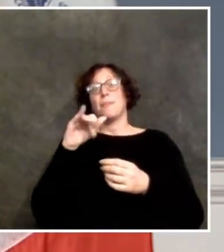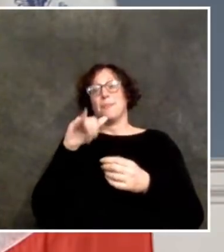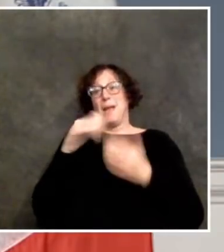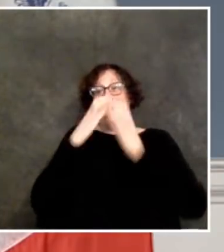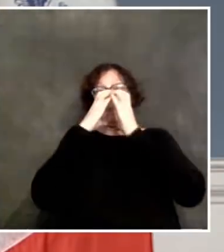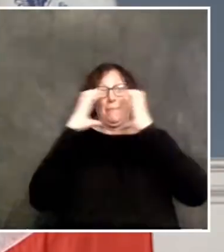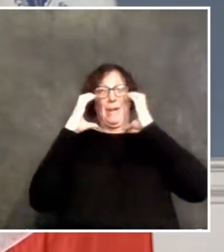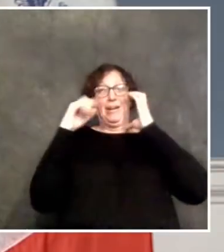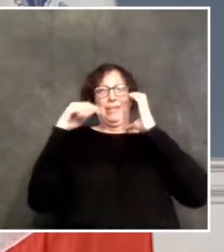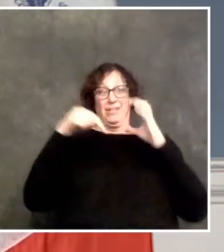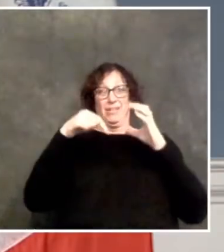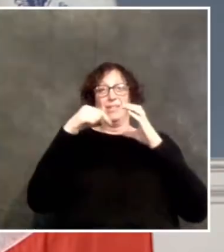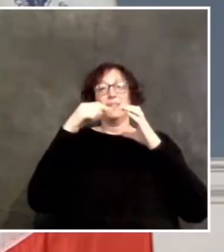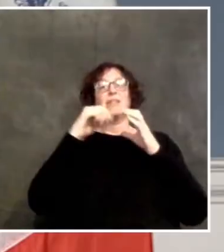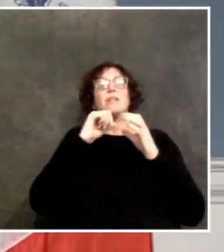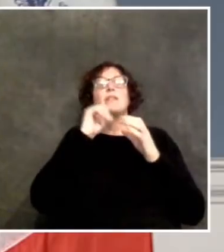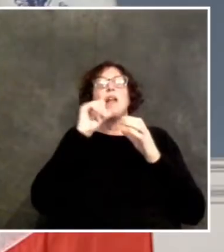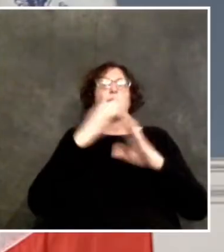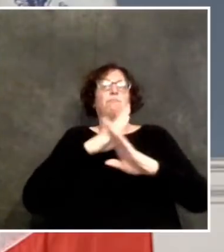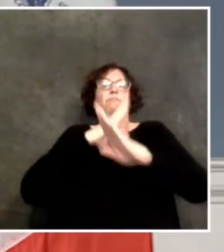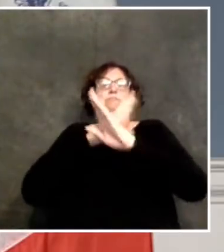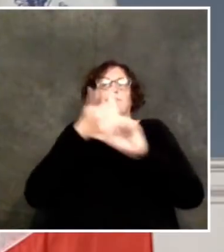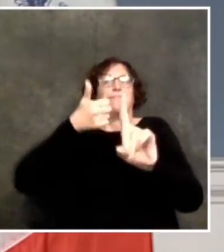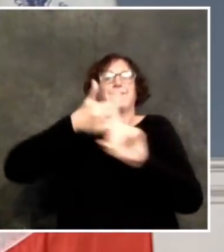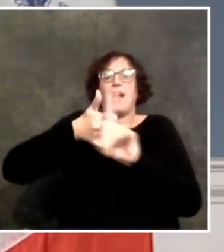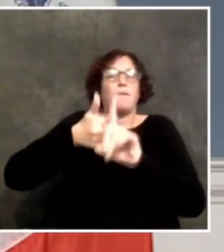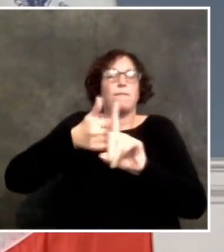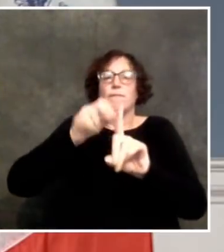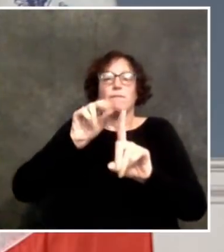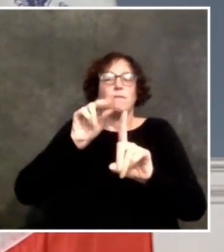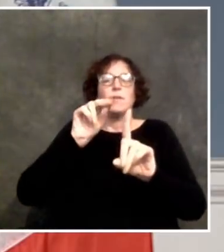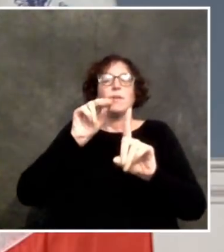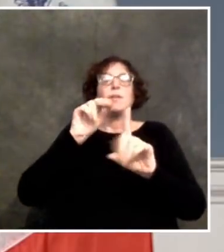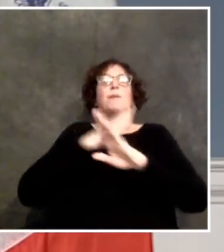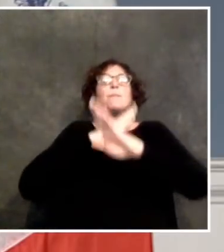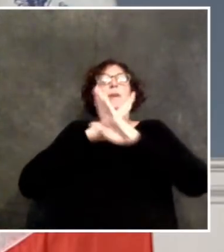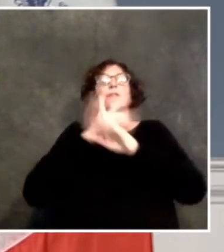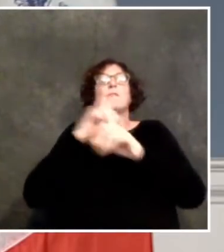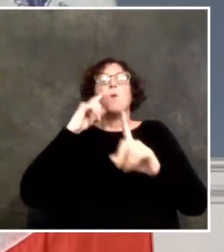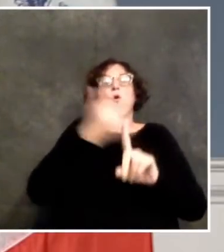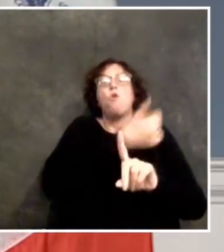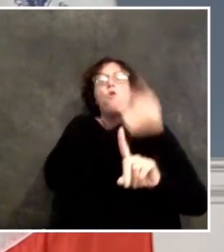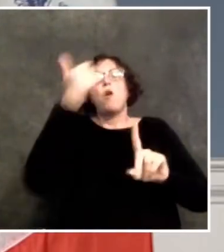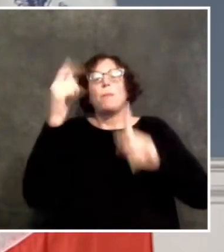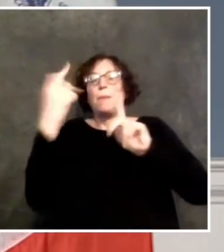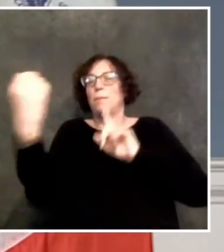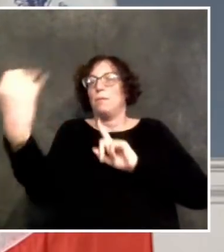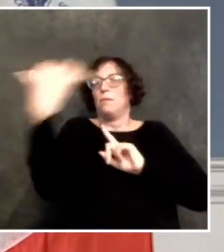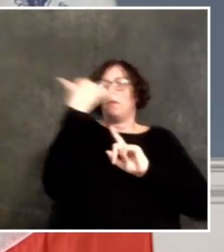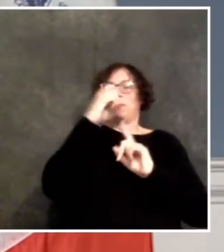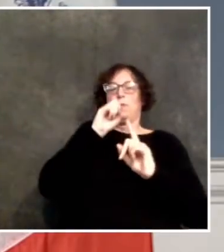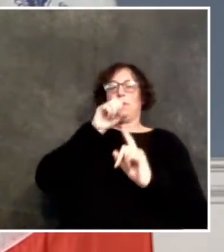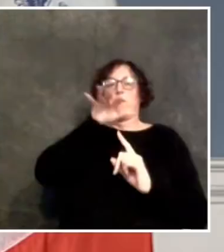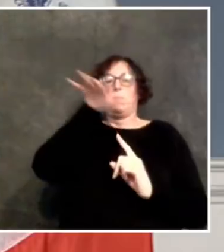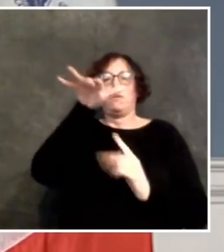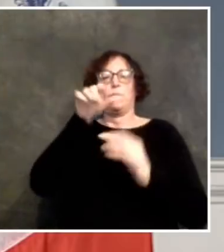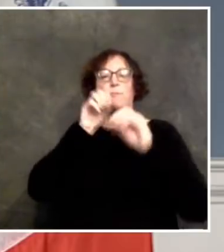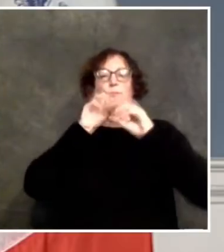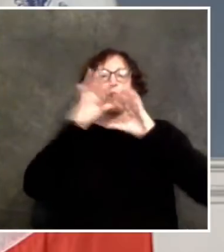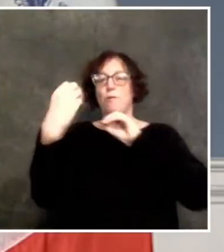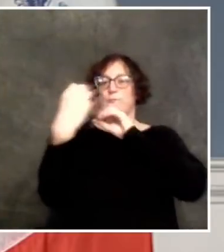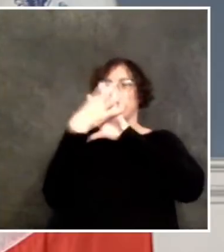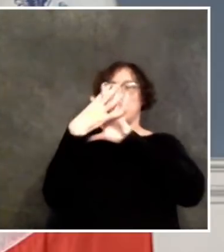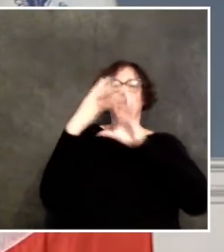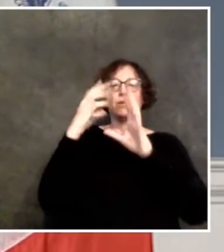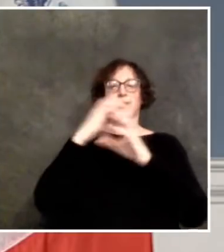hand sanitizer, the way you take care of your own hygiene, obviously protecting other people too with the way you cough and sneeze